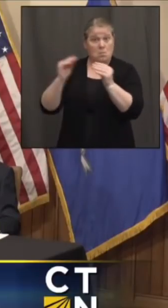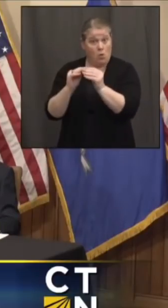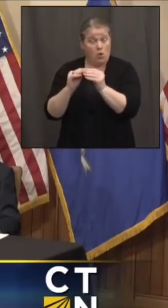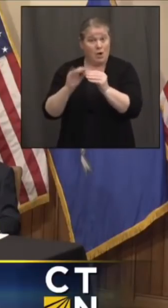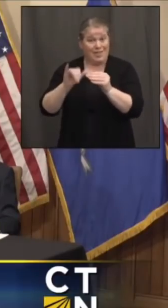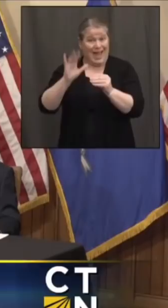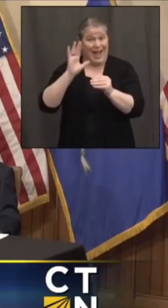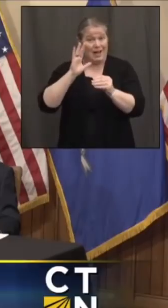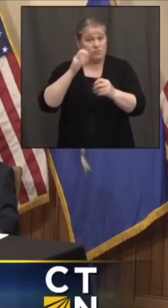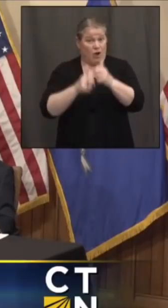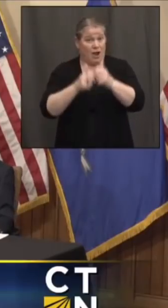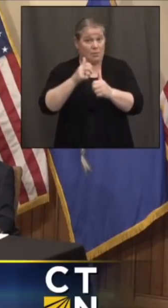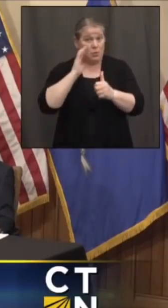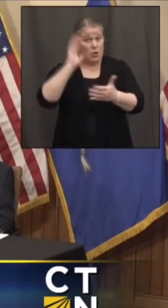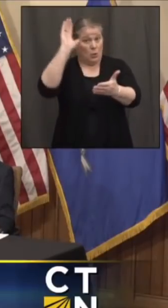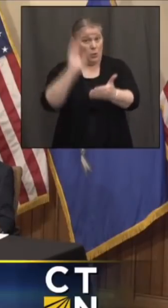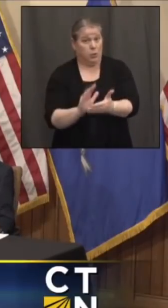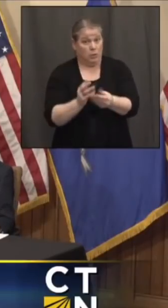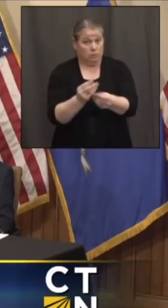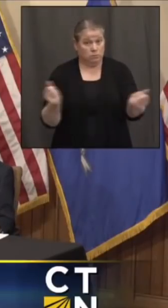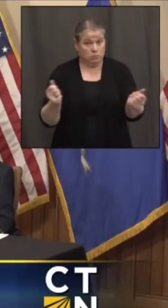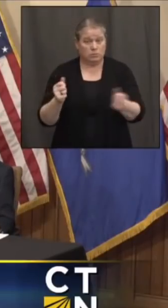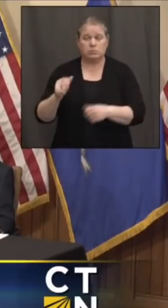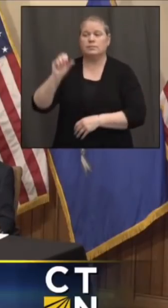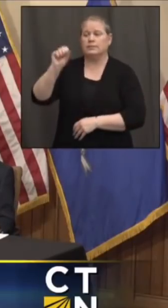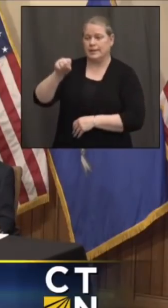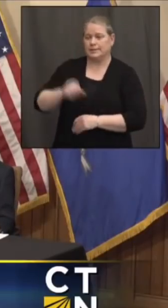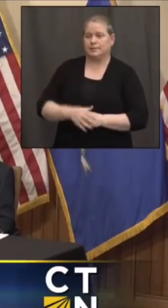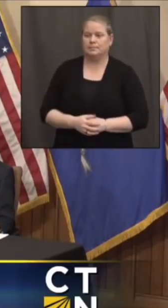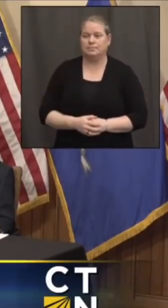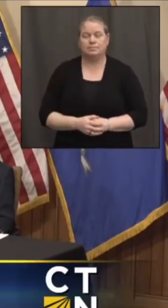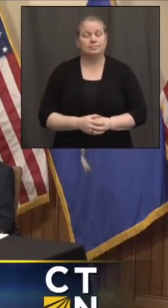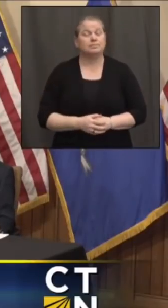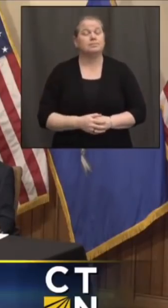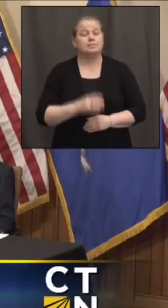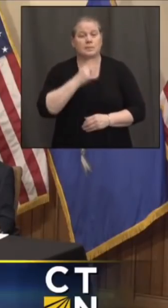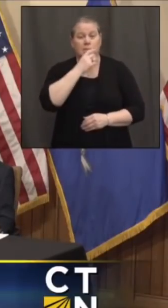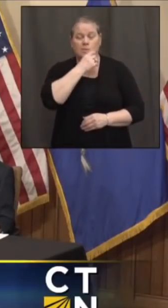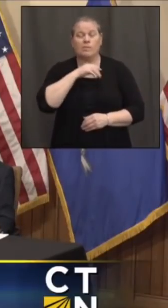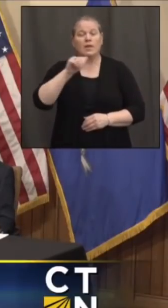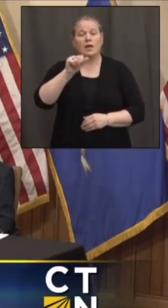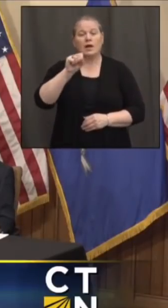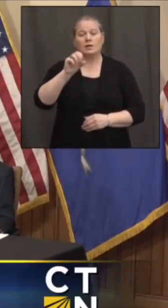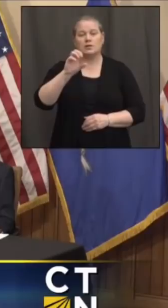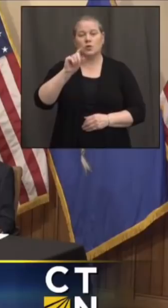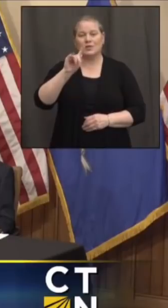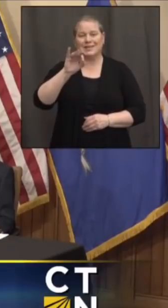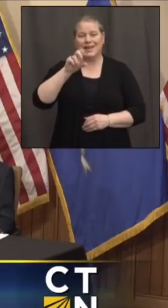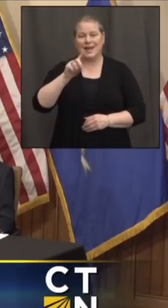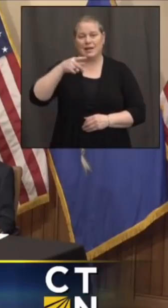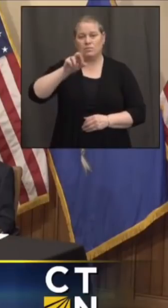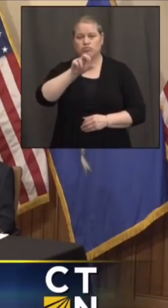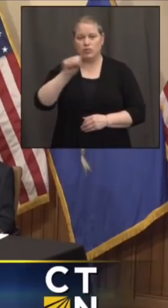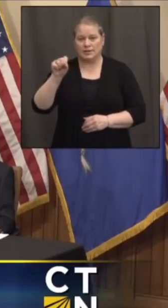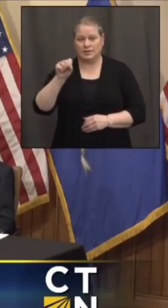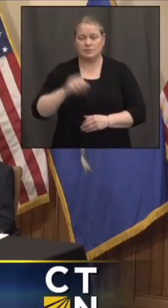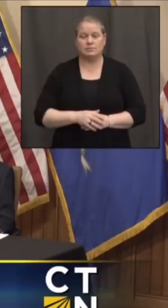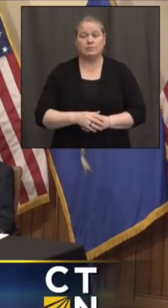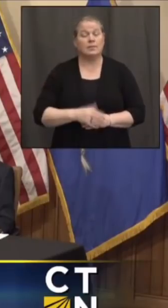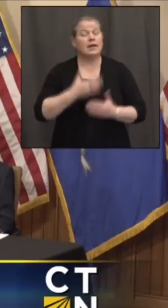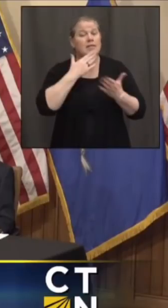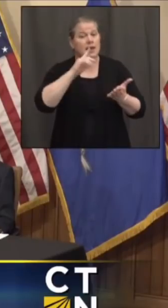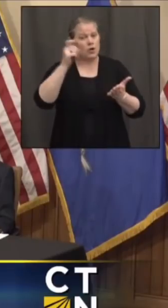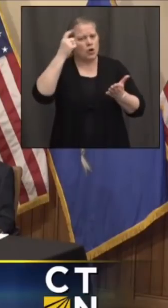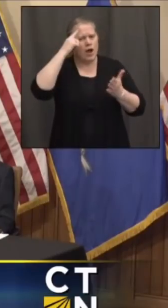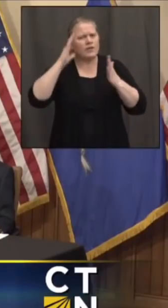The Associated Press. Thanks, Max. Good afternoon, everyone. Governor, we're hearing that innocent people around the